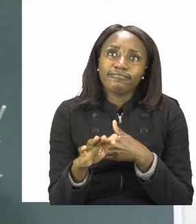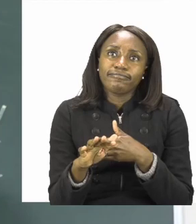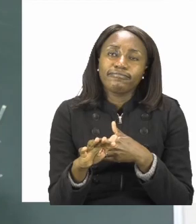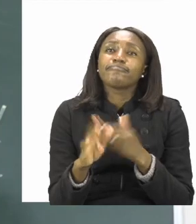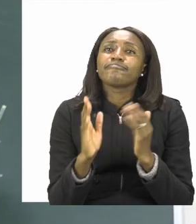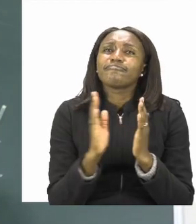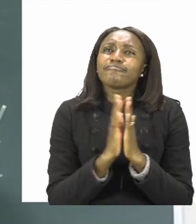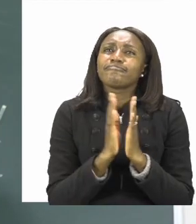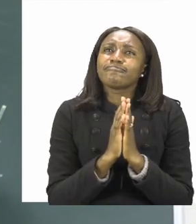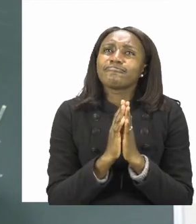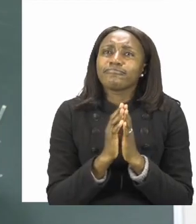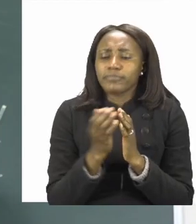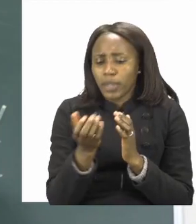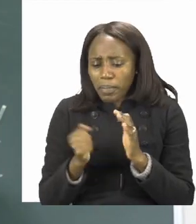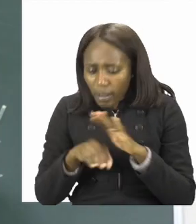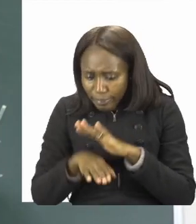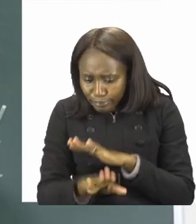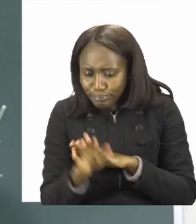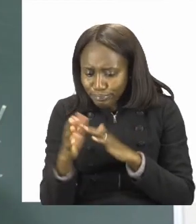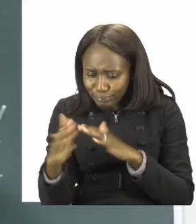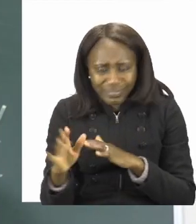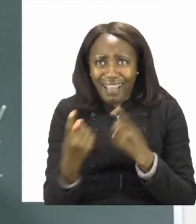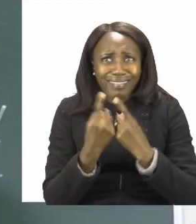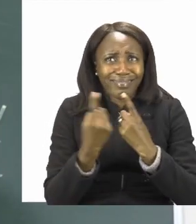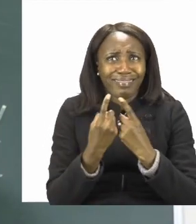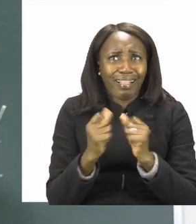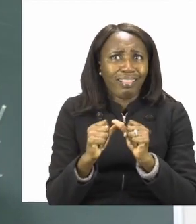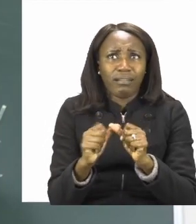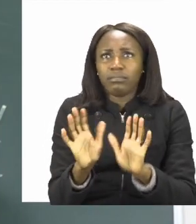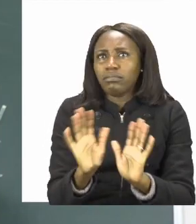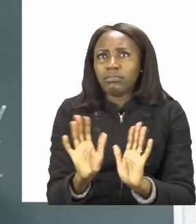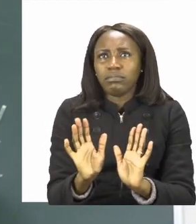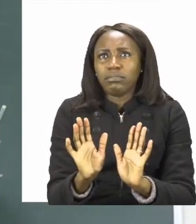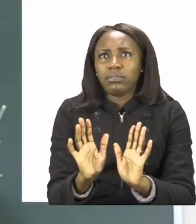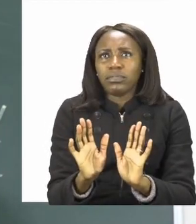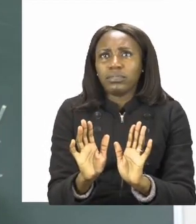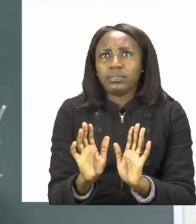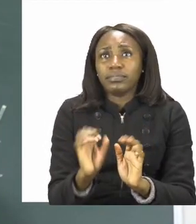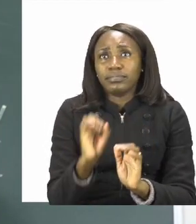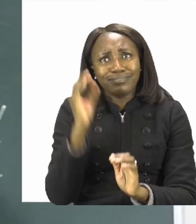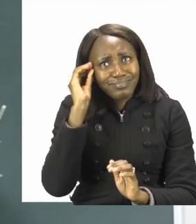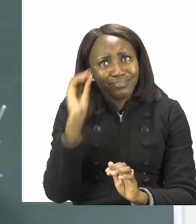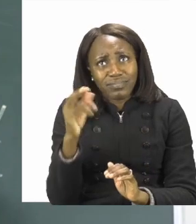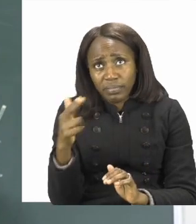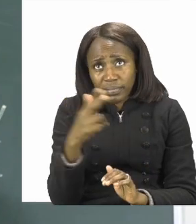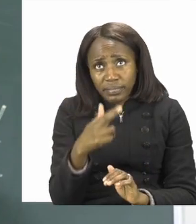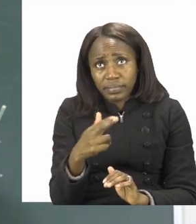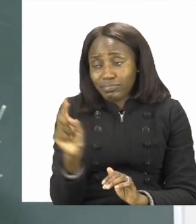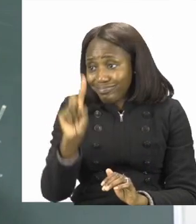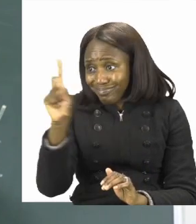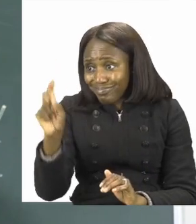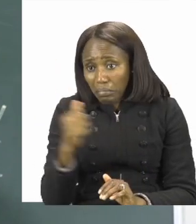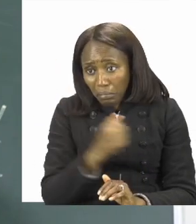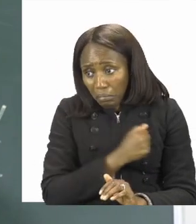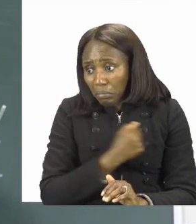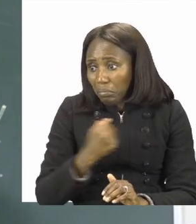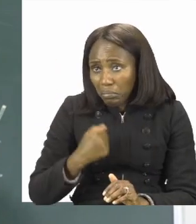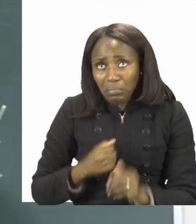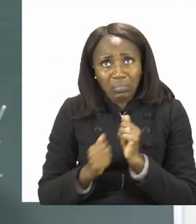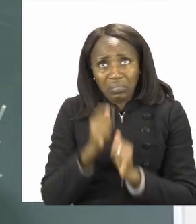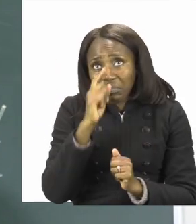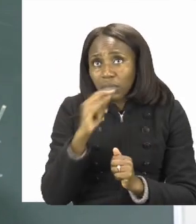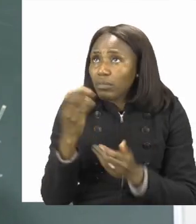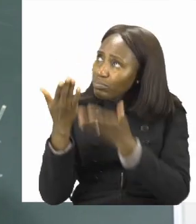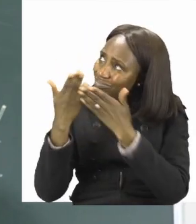please put it away. It is not a toy. If you're not able to cut your puzzle, please ask an adult to help